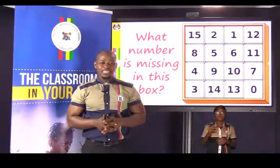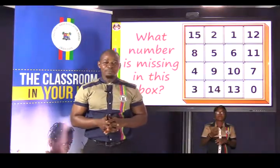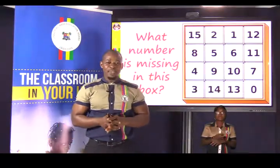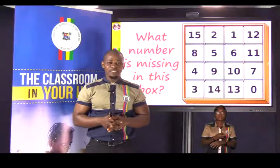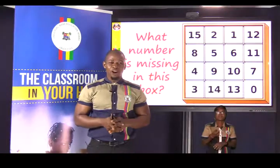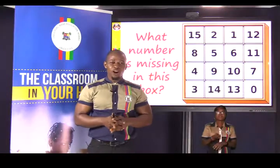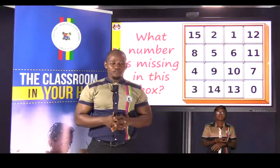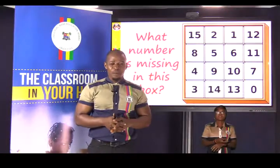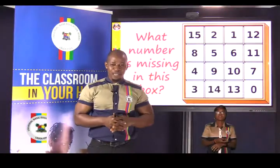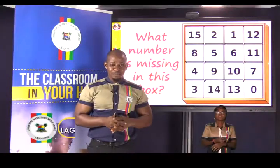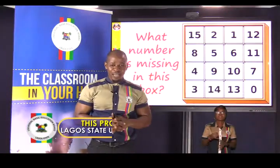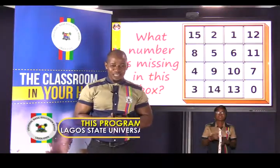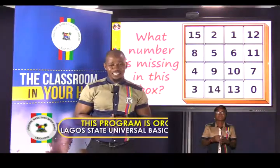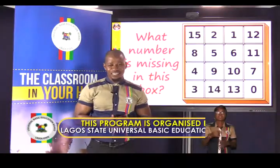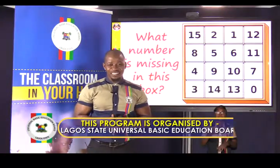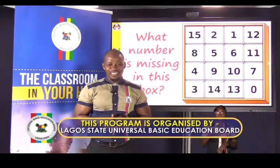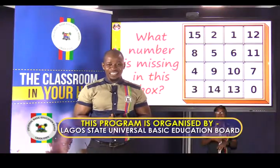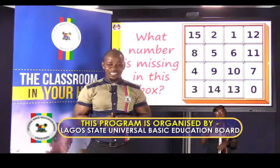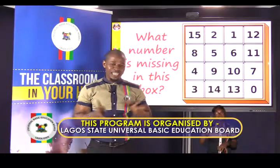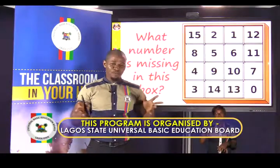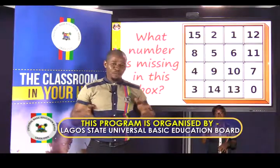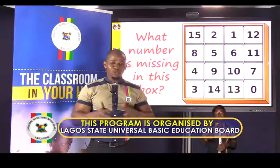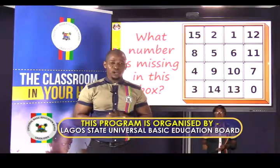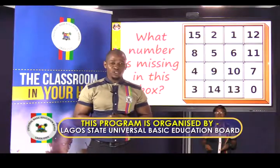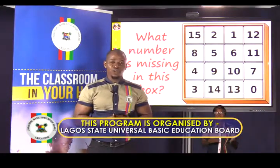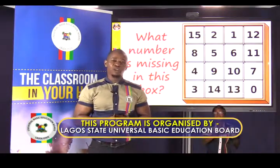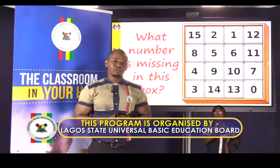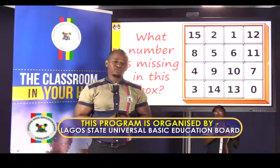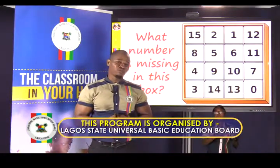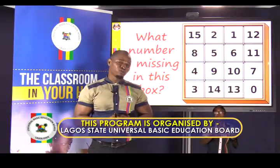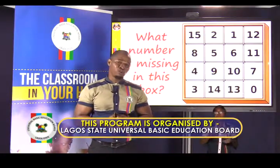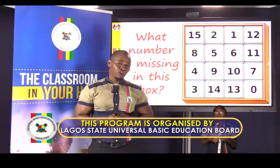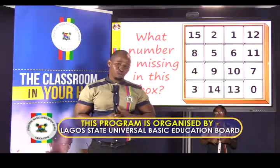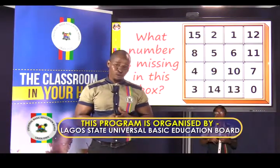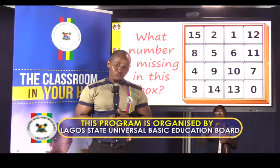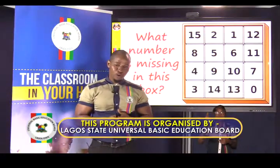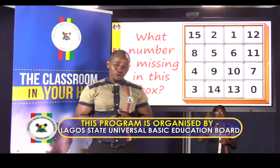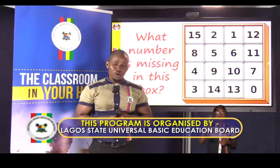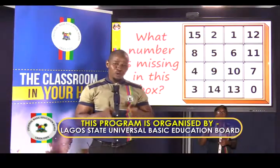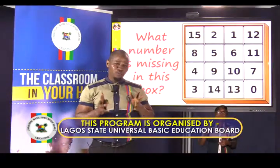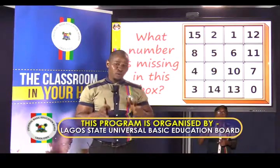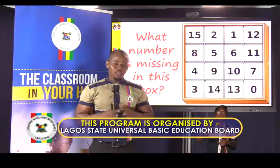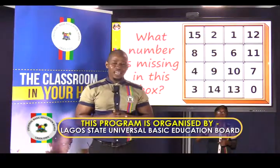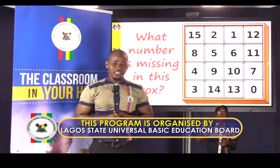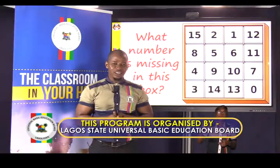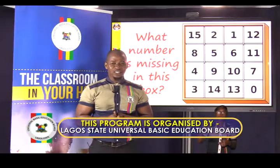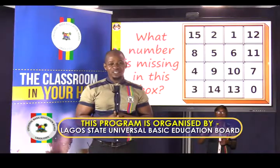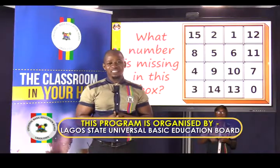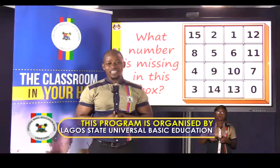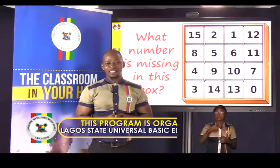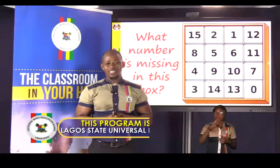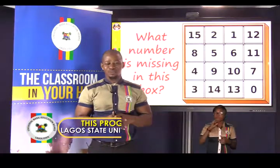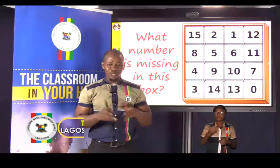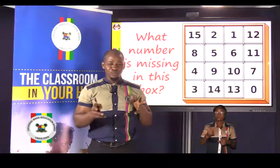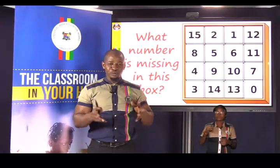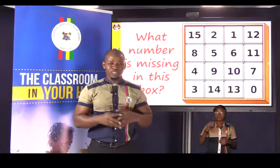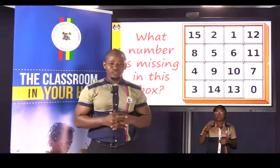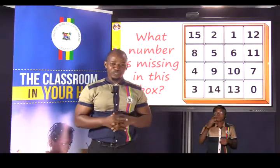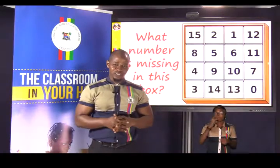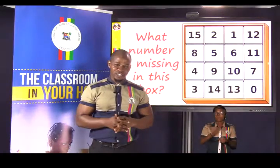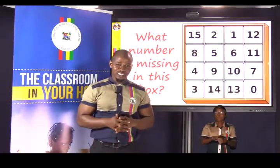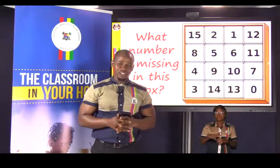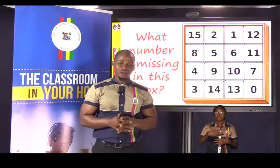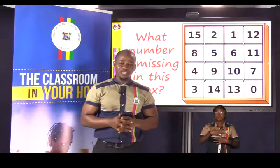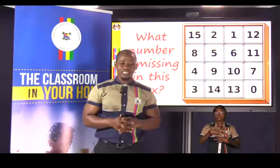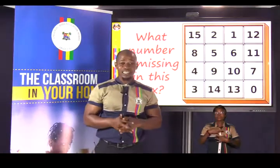today's segment of mathematics. It's time for me to hand you over to Uncle Coco for that general studies lesson, which promises